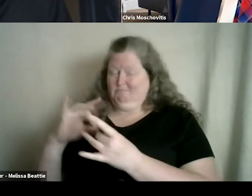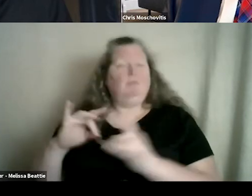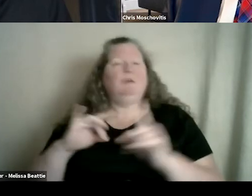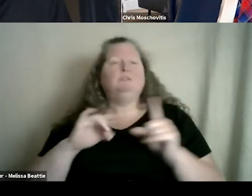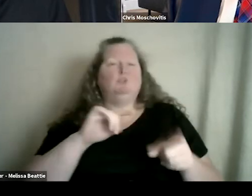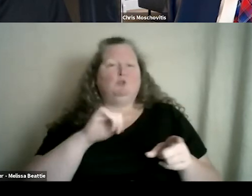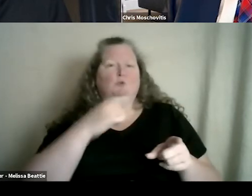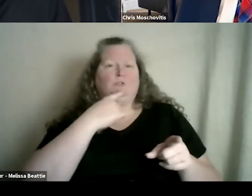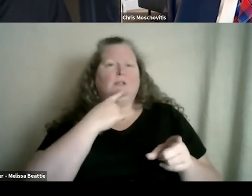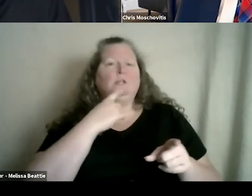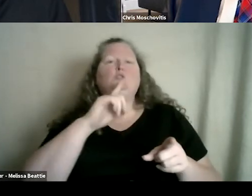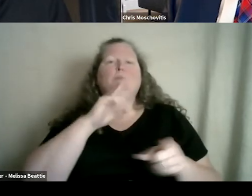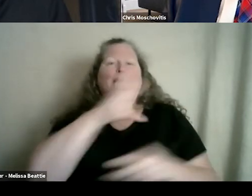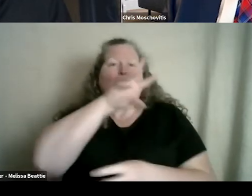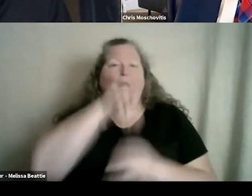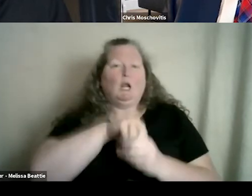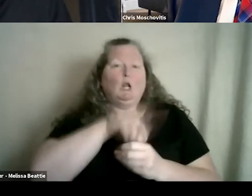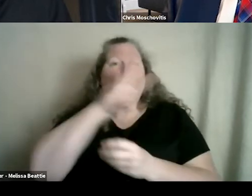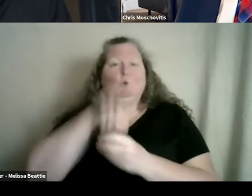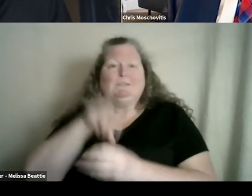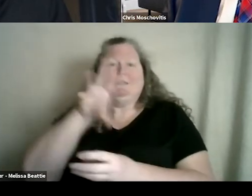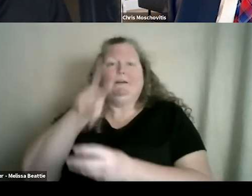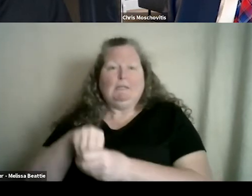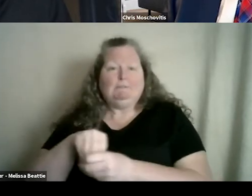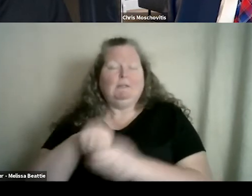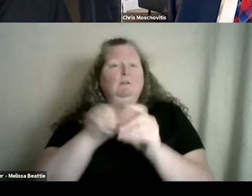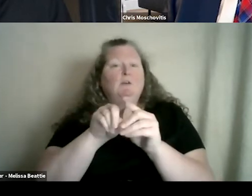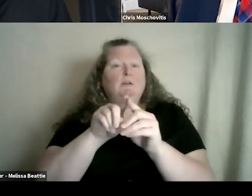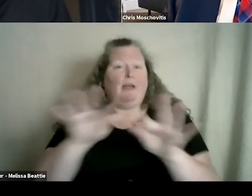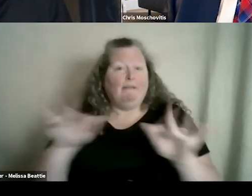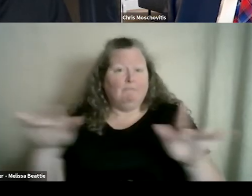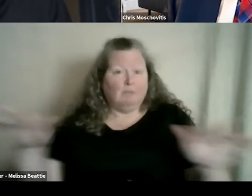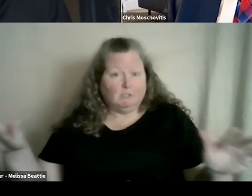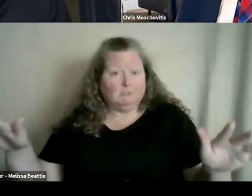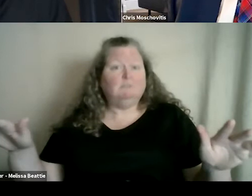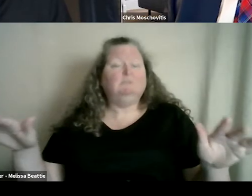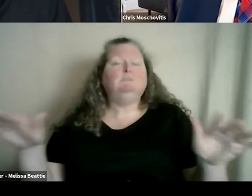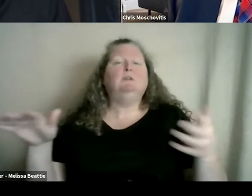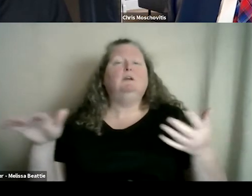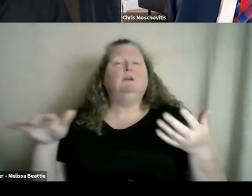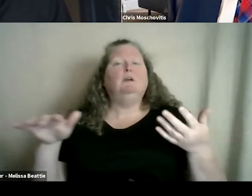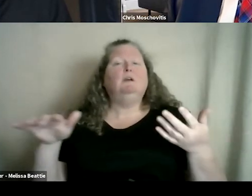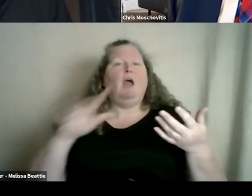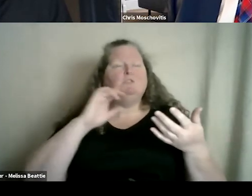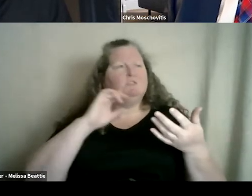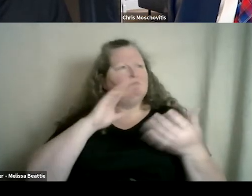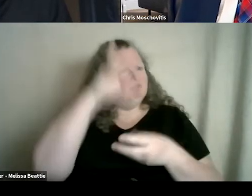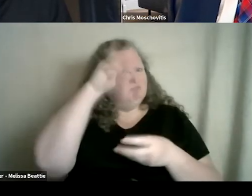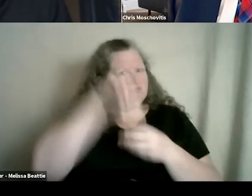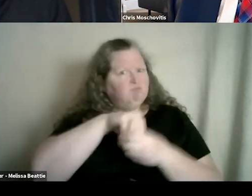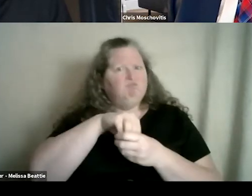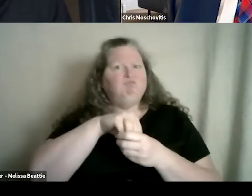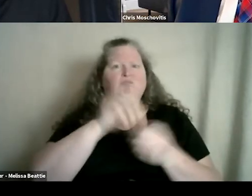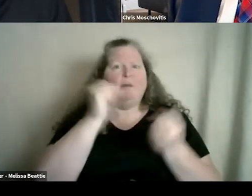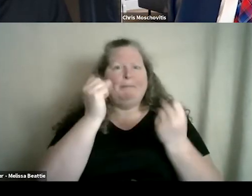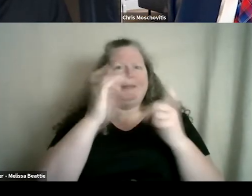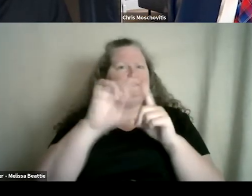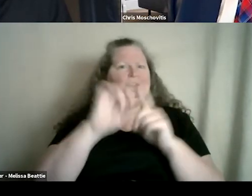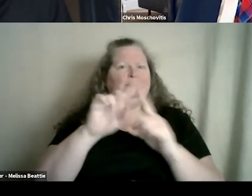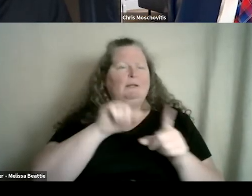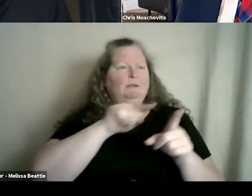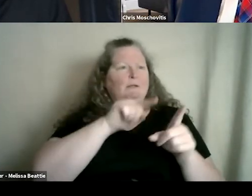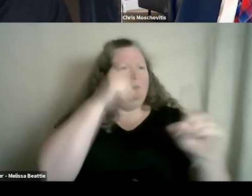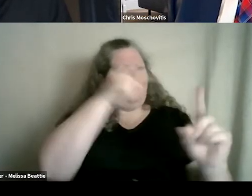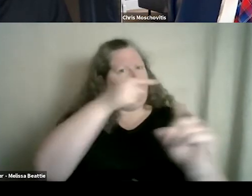be diverse, and to invite many different points of view on the subject. I think that is